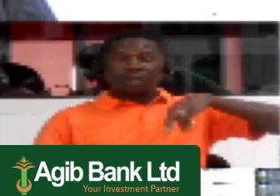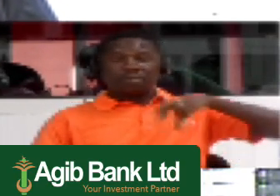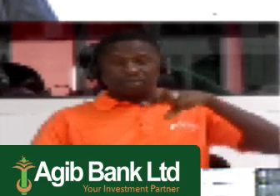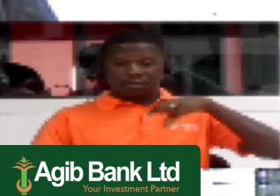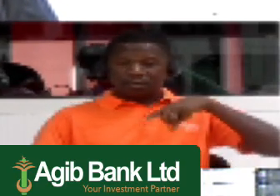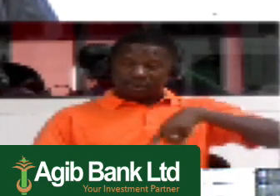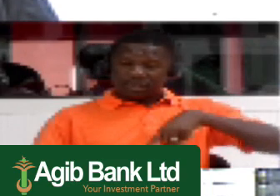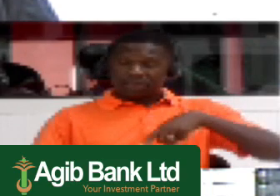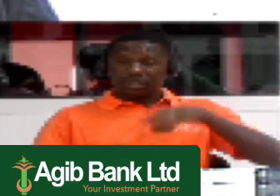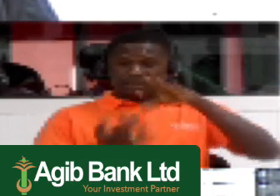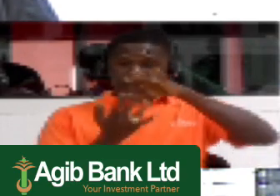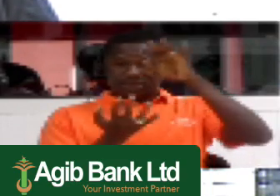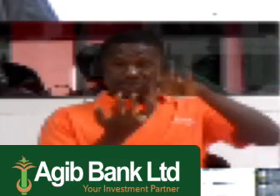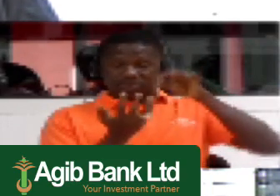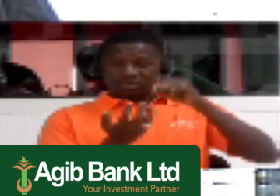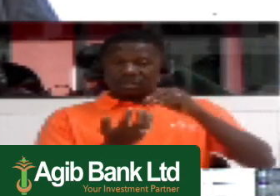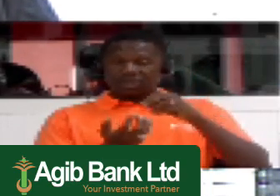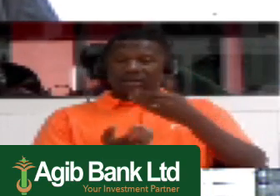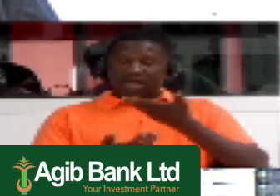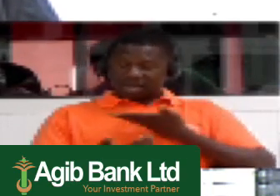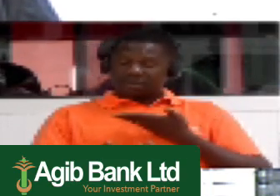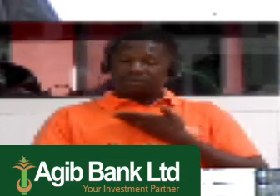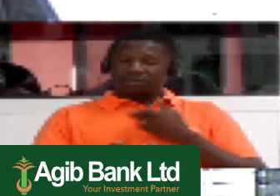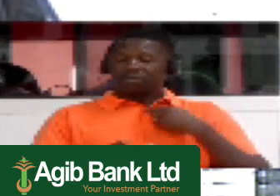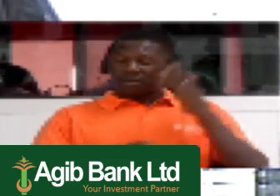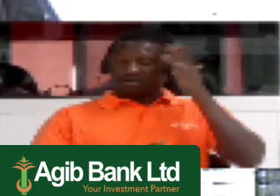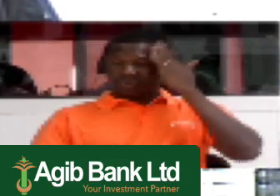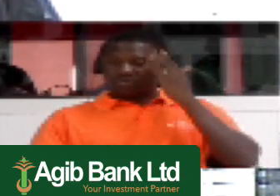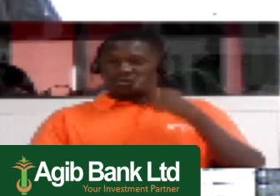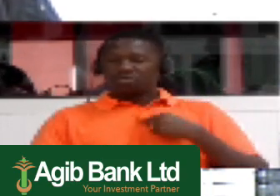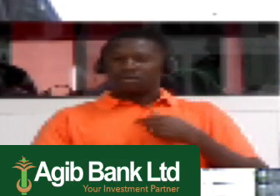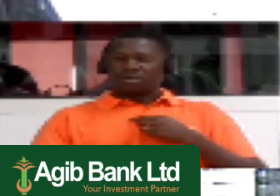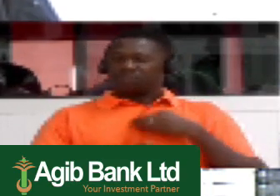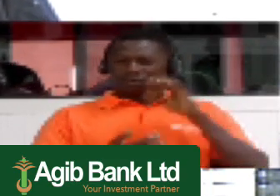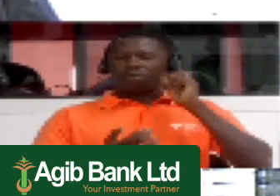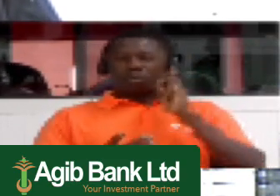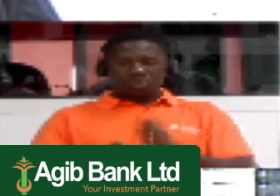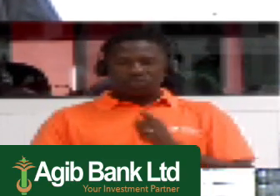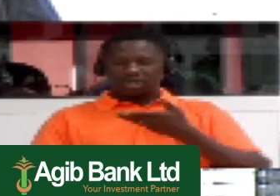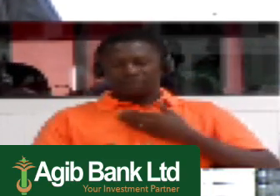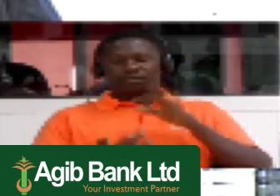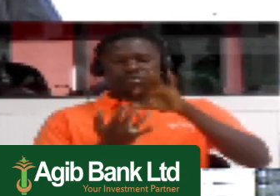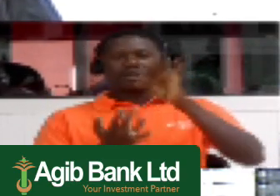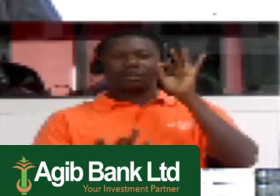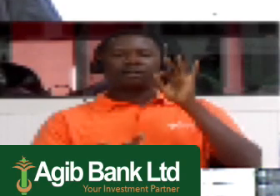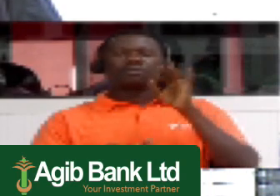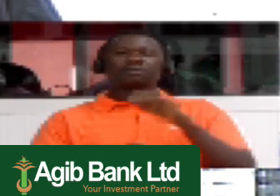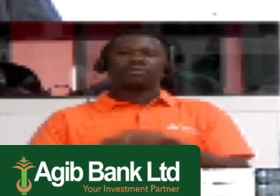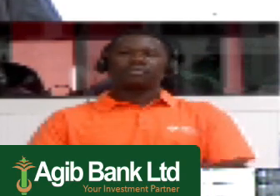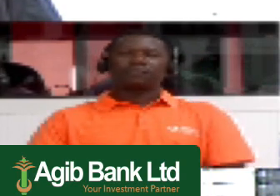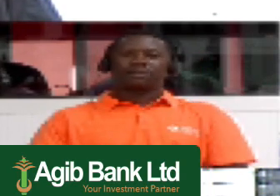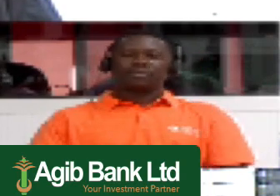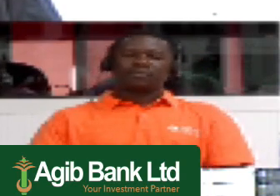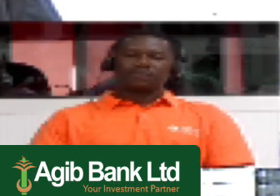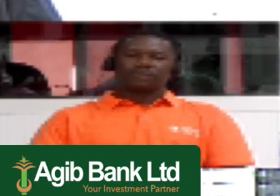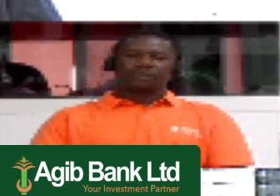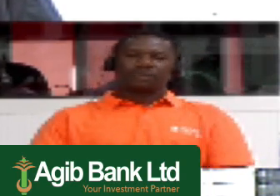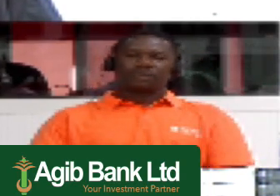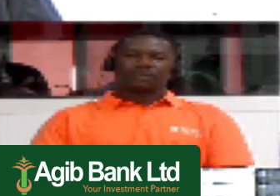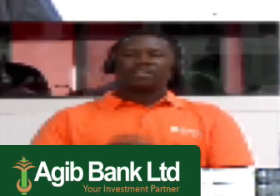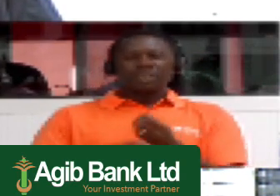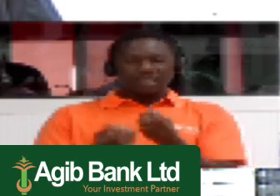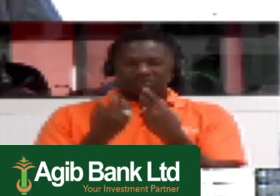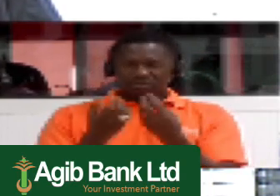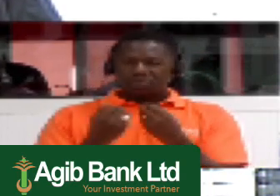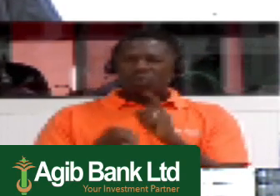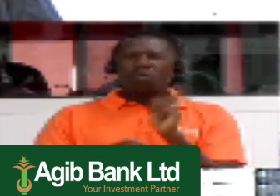came, I did not have any doubt. I knew that I was going to be selected. Can you just tell us what RP means? You've